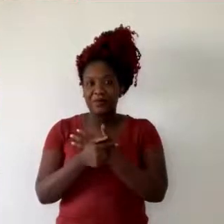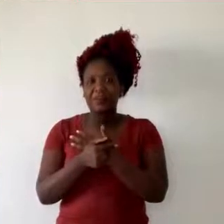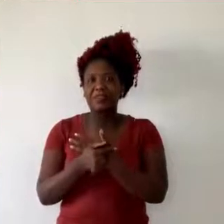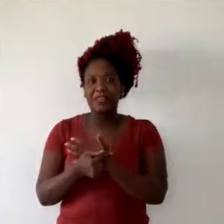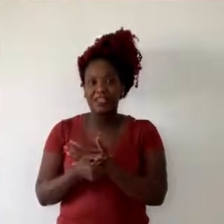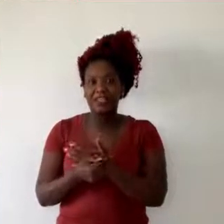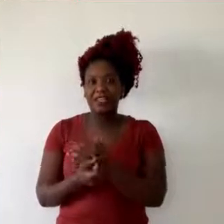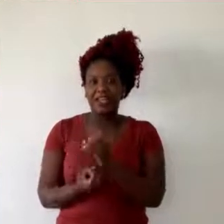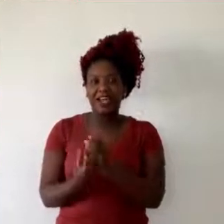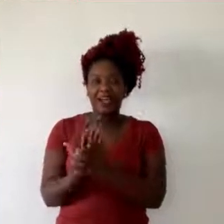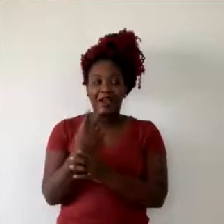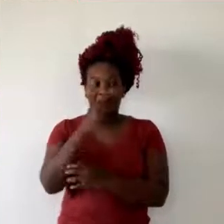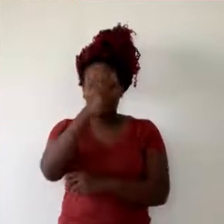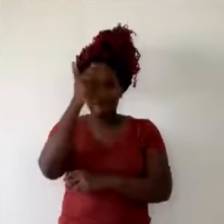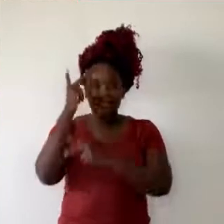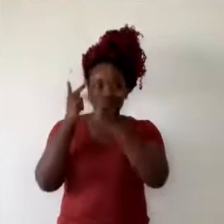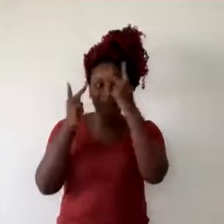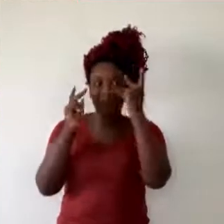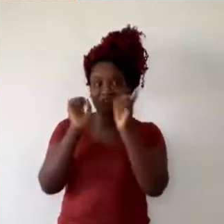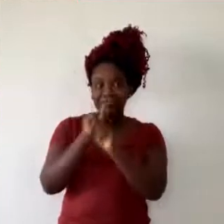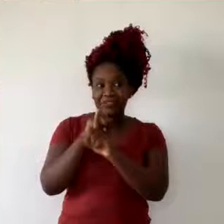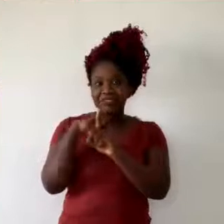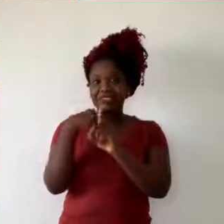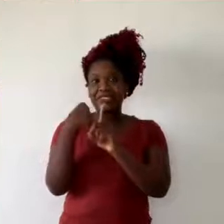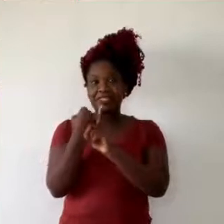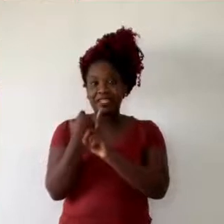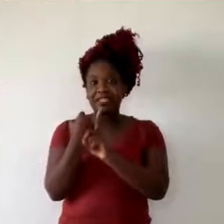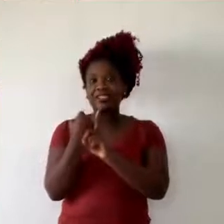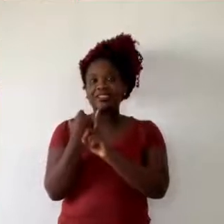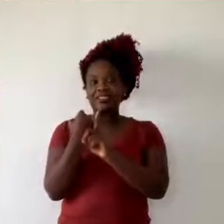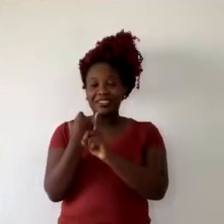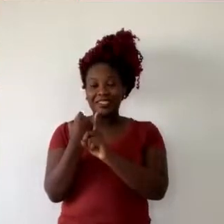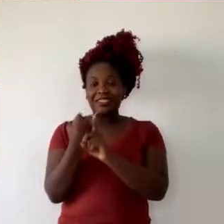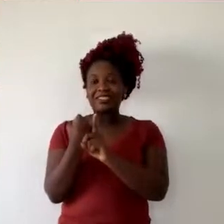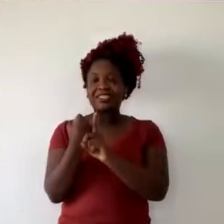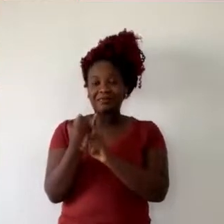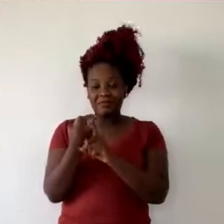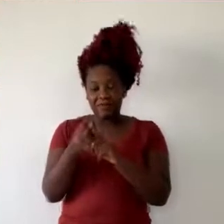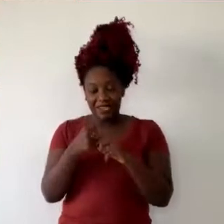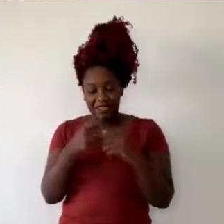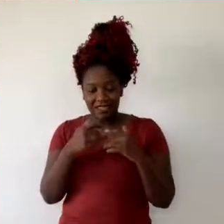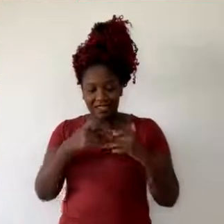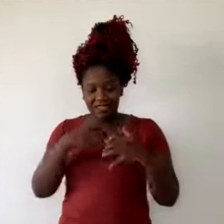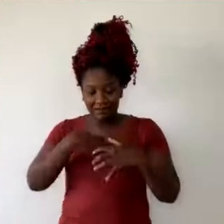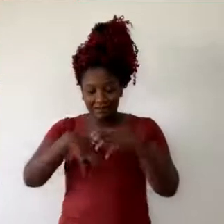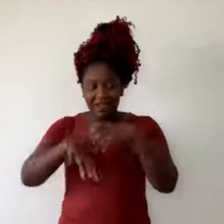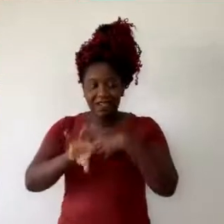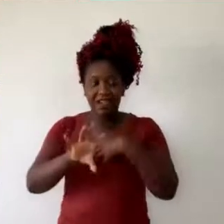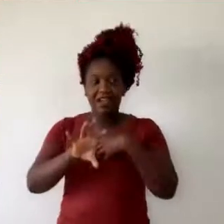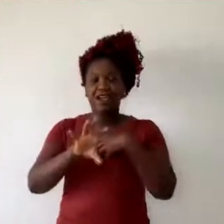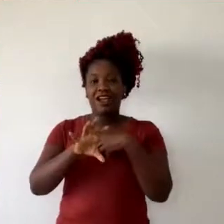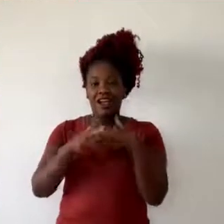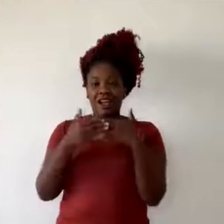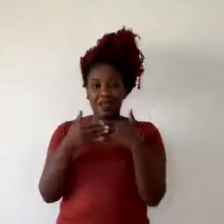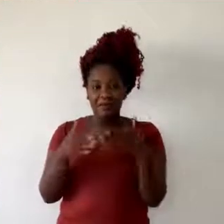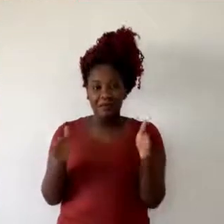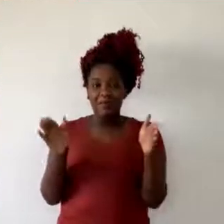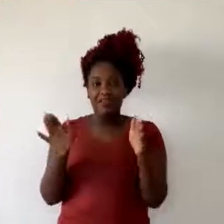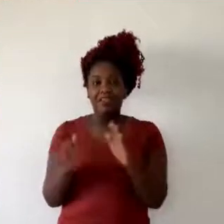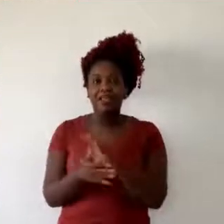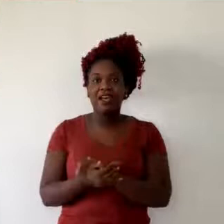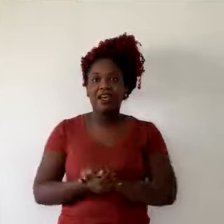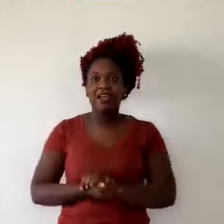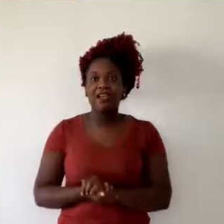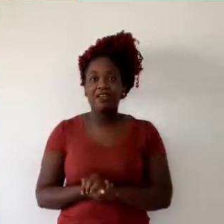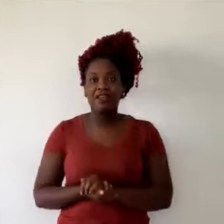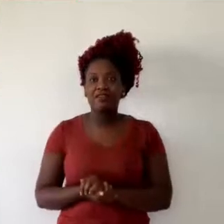rebuild these roles and build a society that is more empathetic and open to other